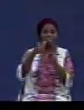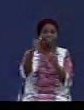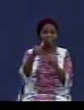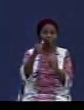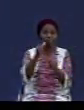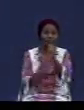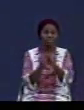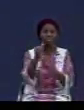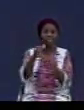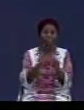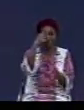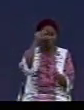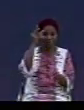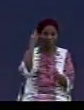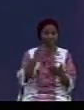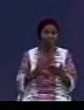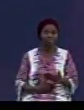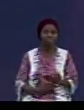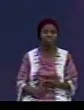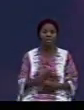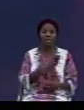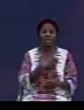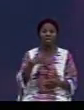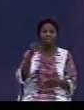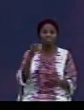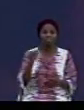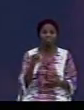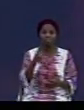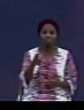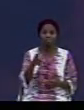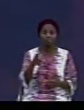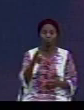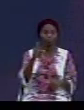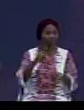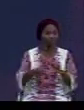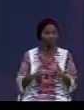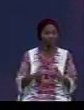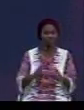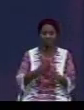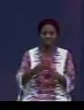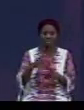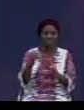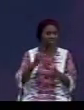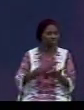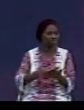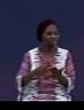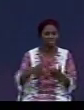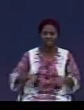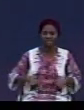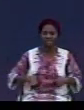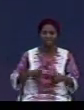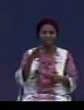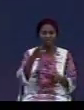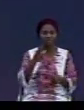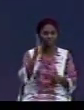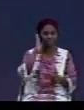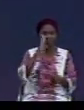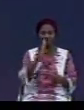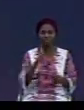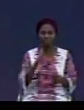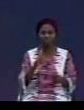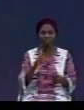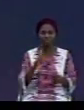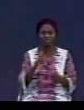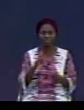was born. And so you couldn't live a righteous life. You'll be wobbling if you try to